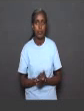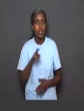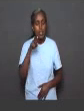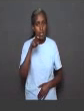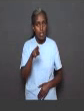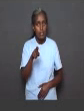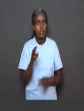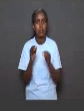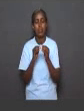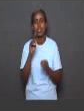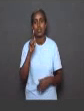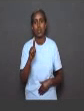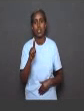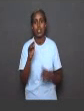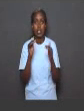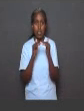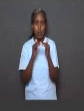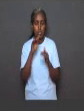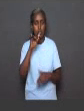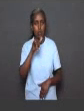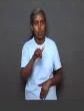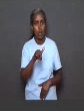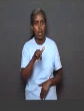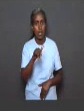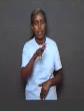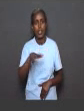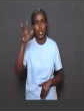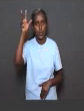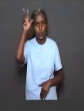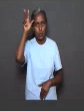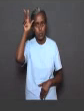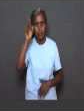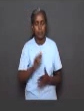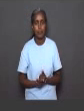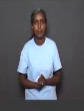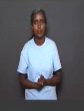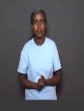X plus 1 equals y cubed.